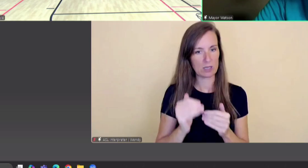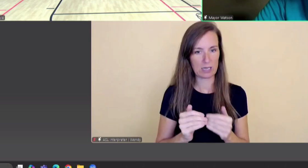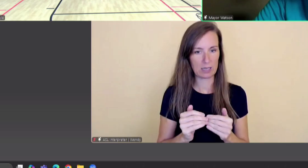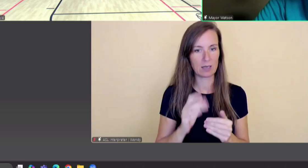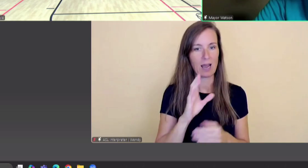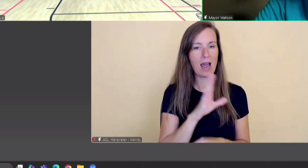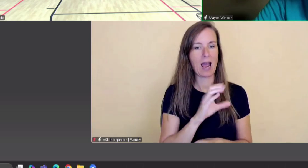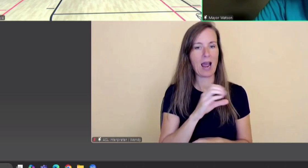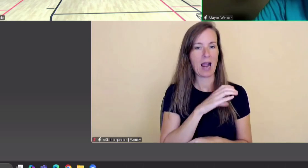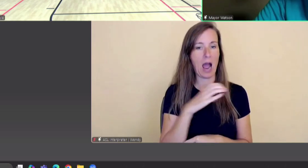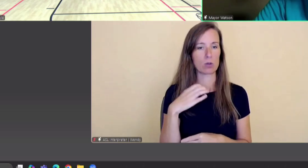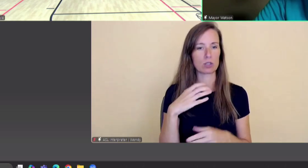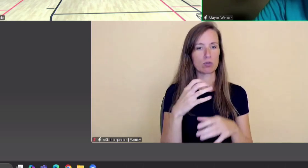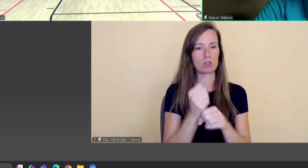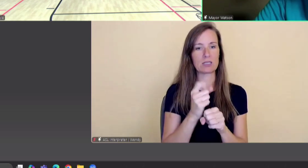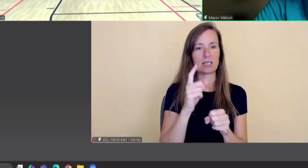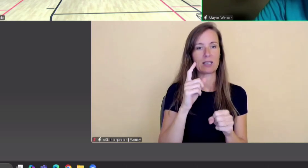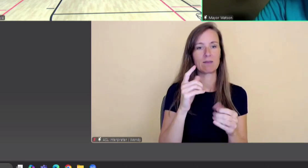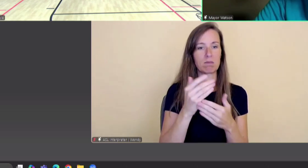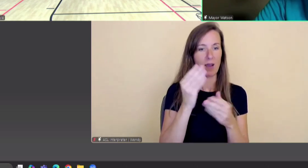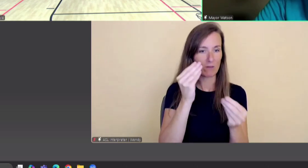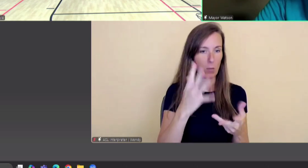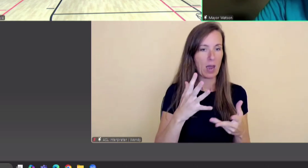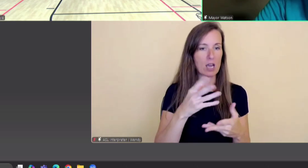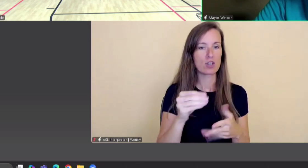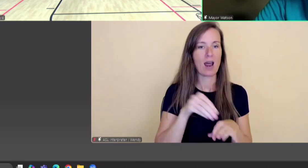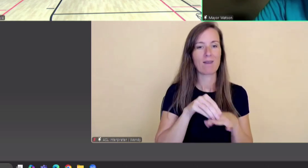the subject lawsuits.